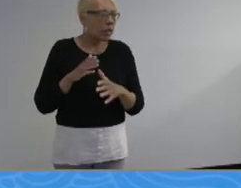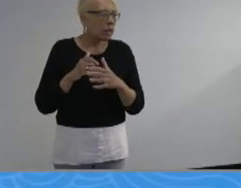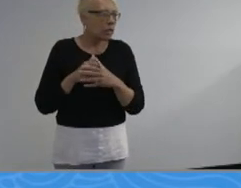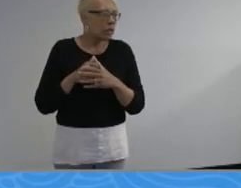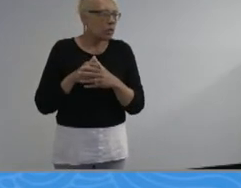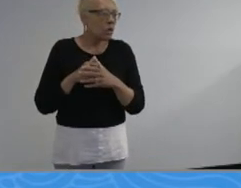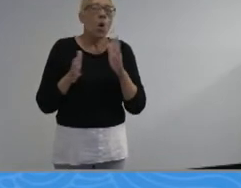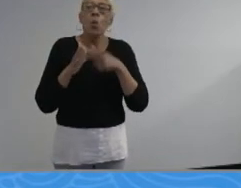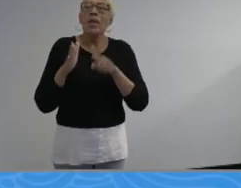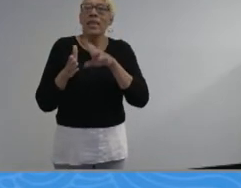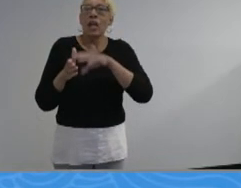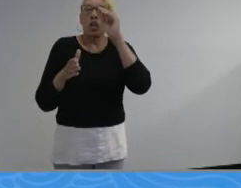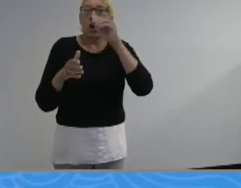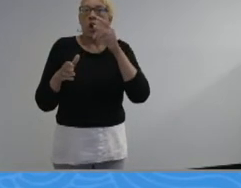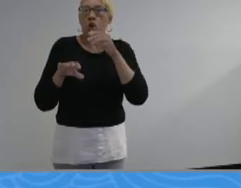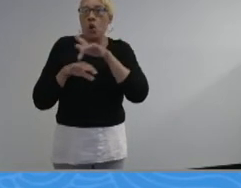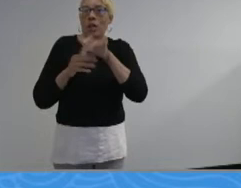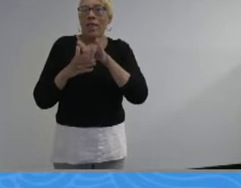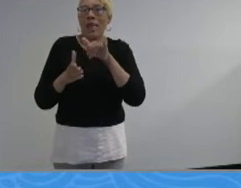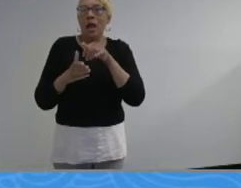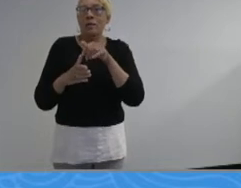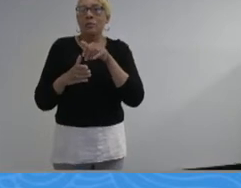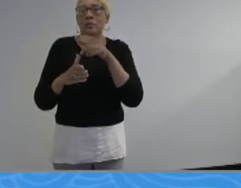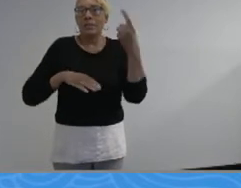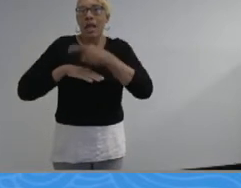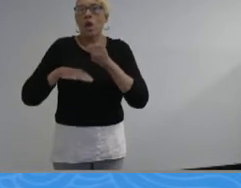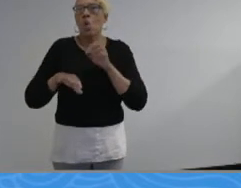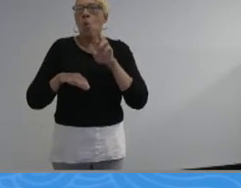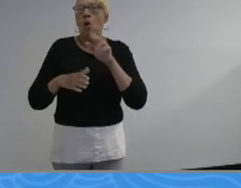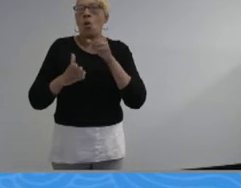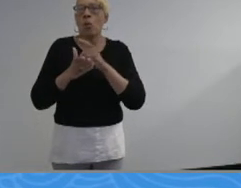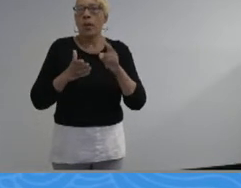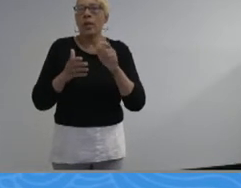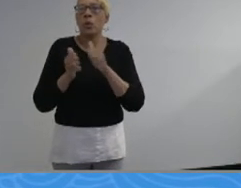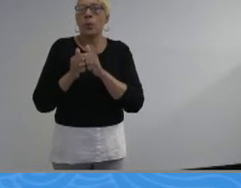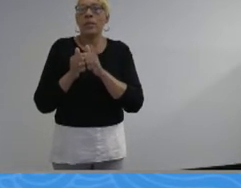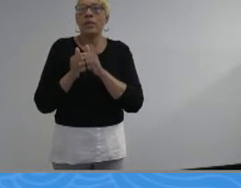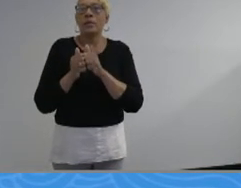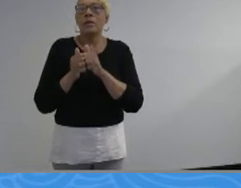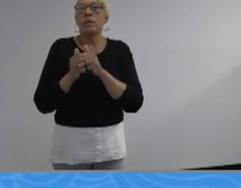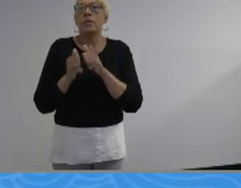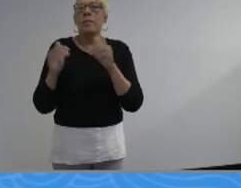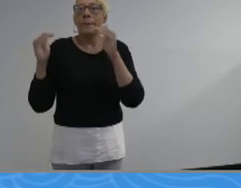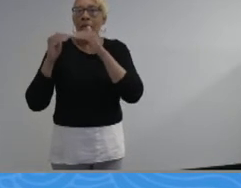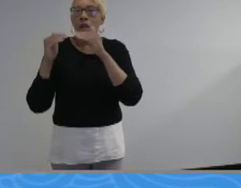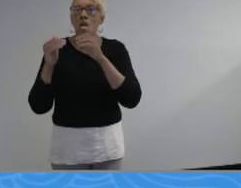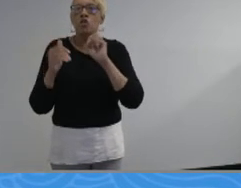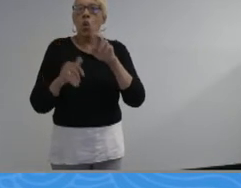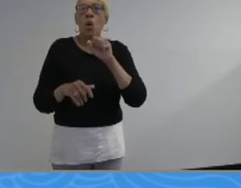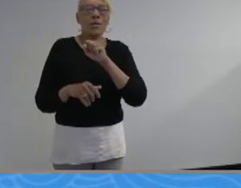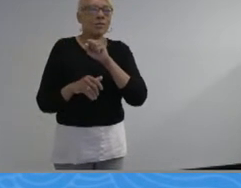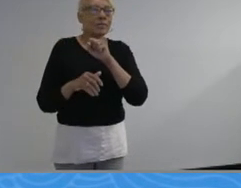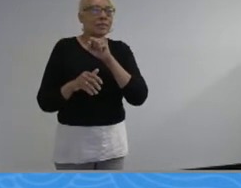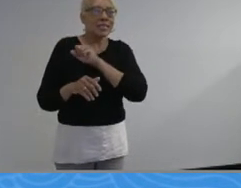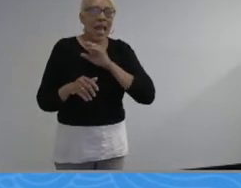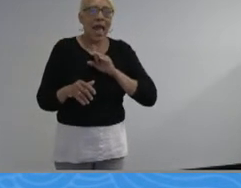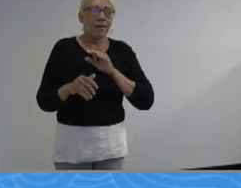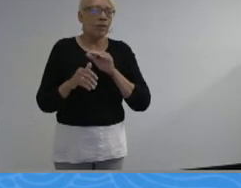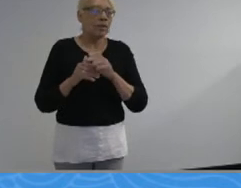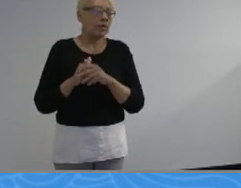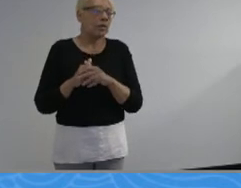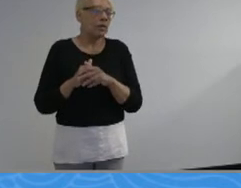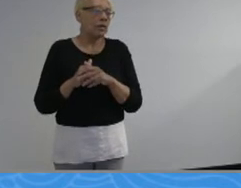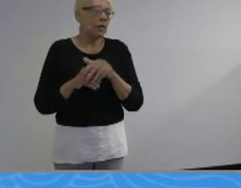that day, week, with the follow peers and a personal staff member of or SI leader.